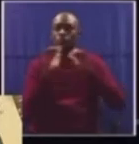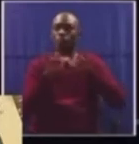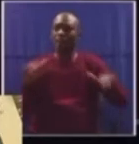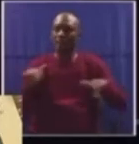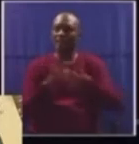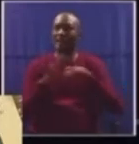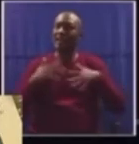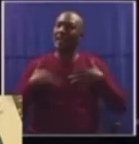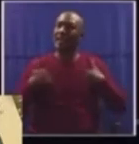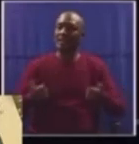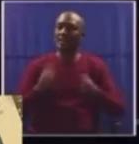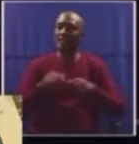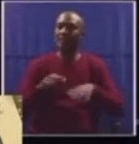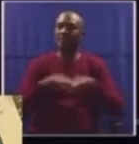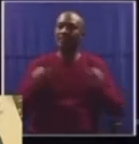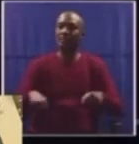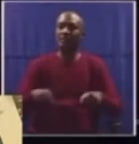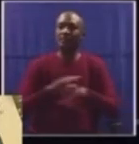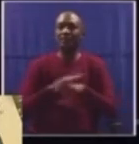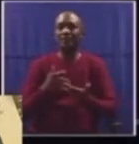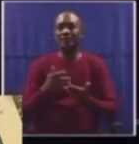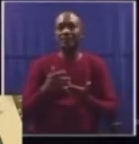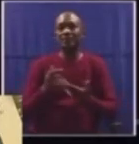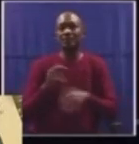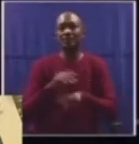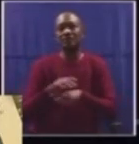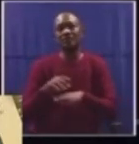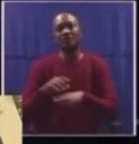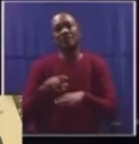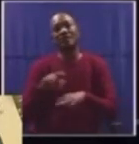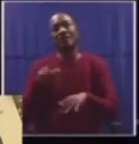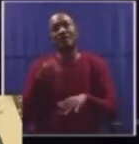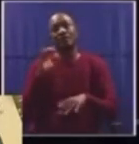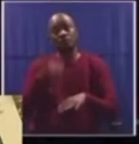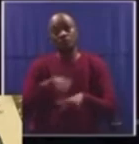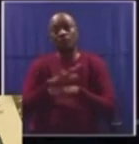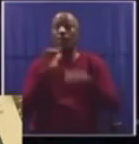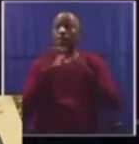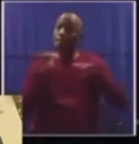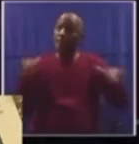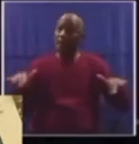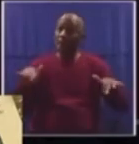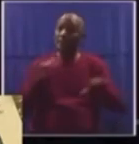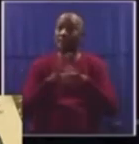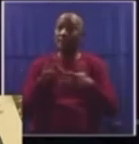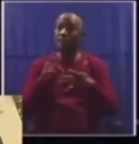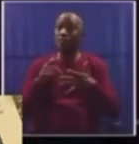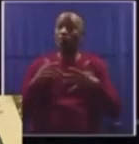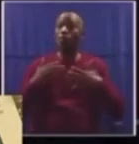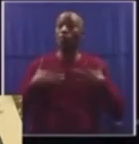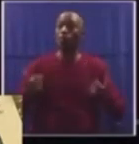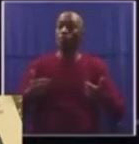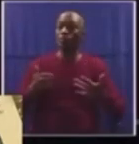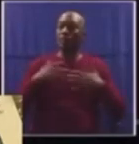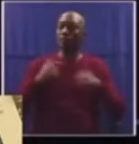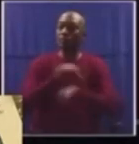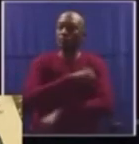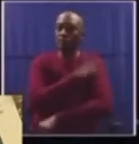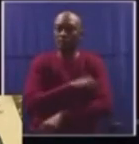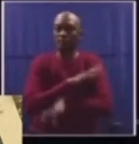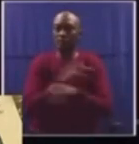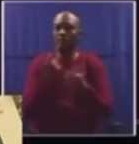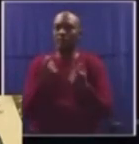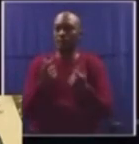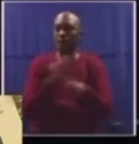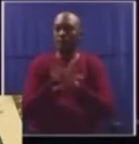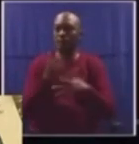facilities. There's no developers emceeing on a Togoza. In fact, public hospitals will be more debilitated as the money meant to